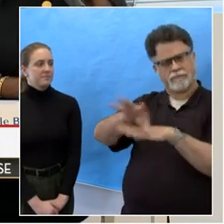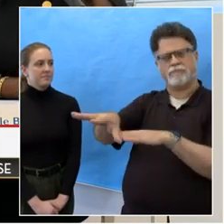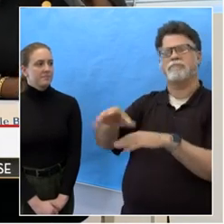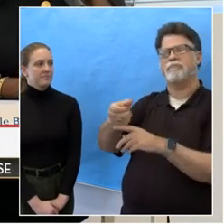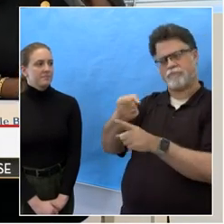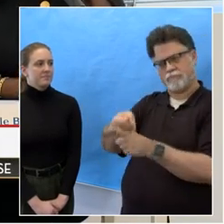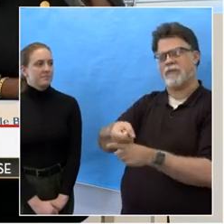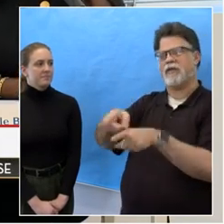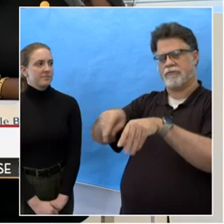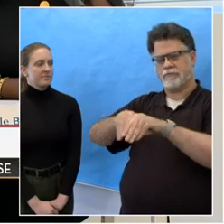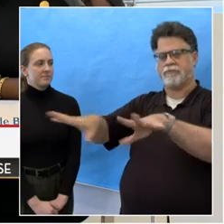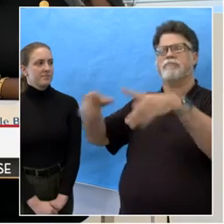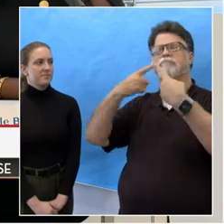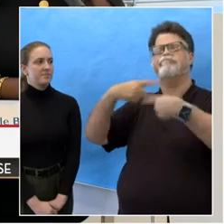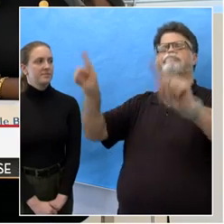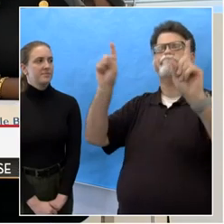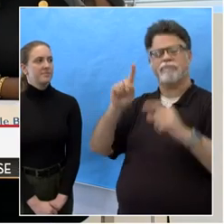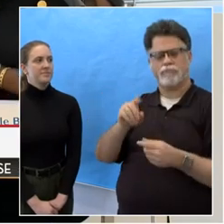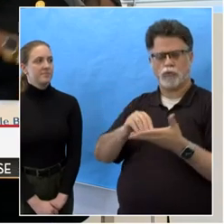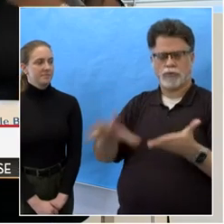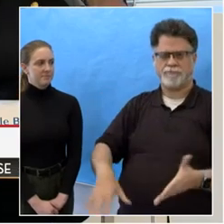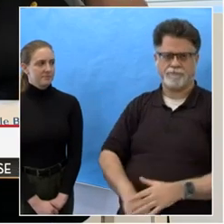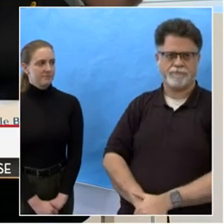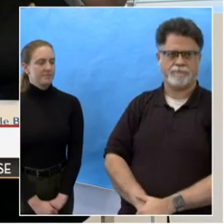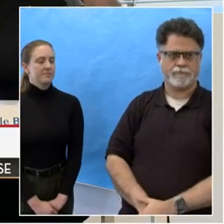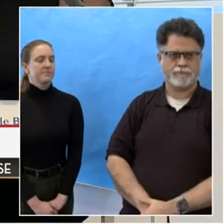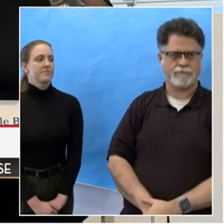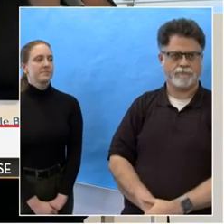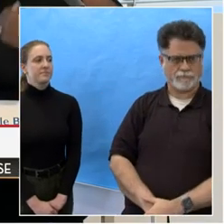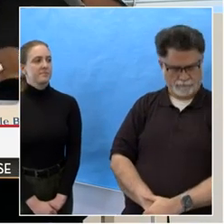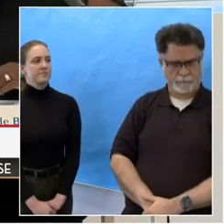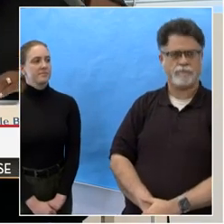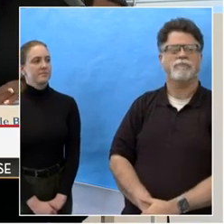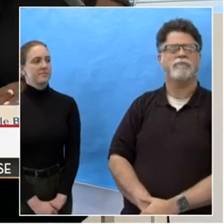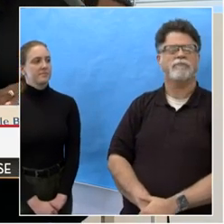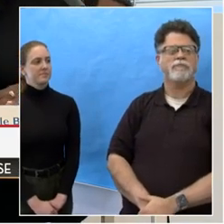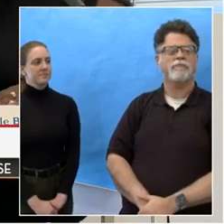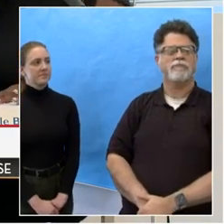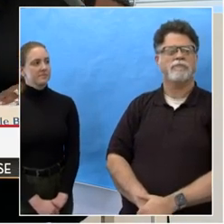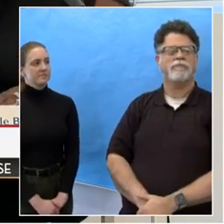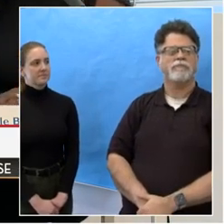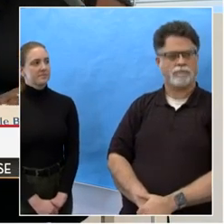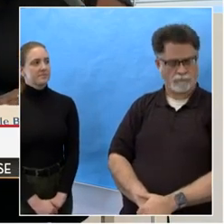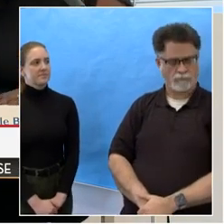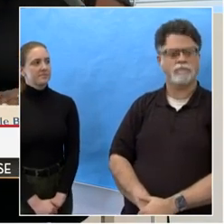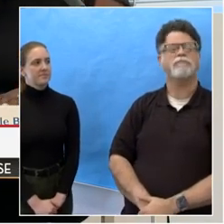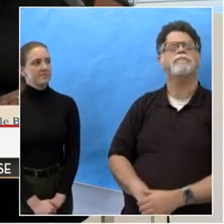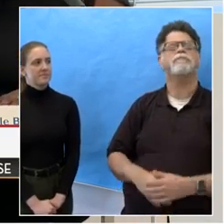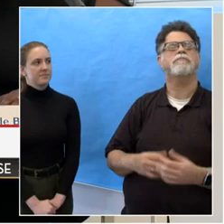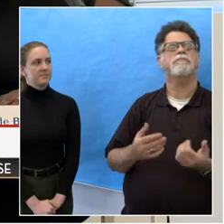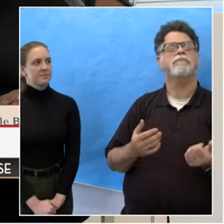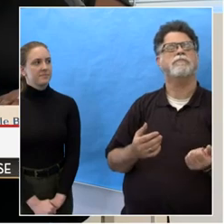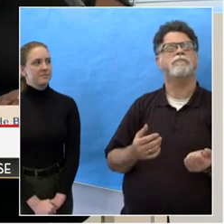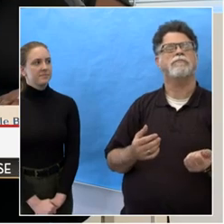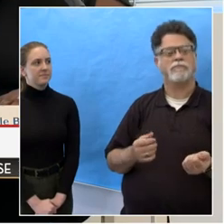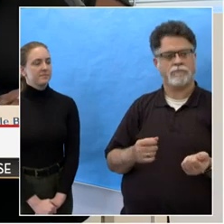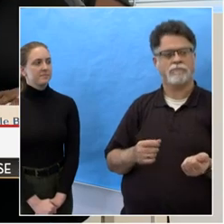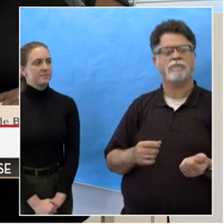building these recommendations as a comprehensive set of recommendations for the entire city that has been our strength.